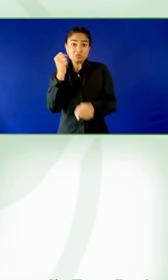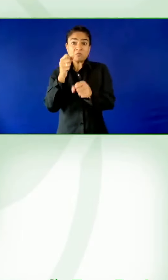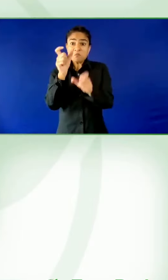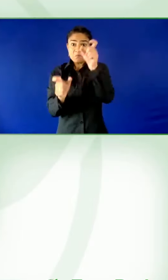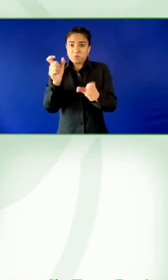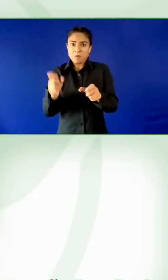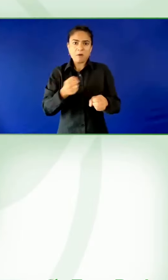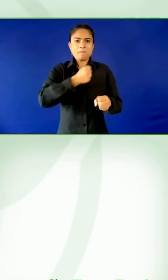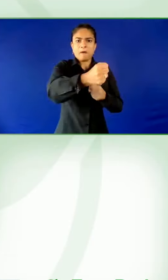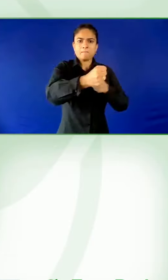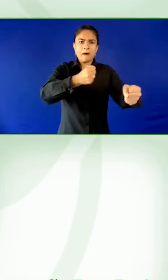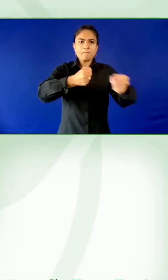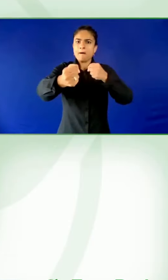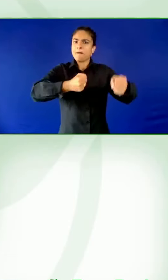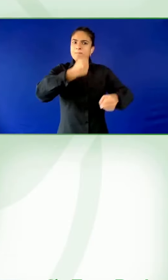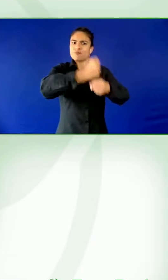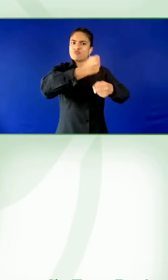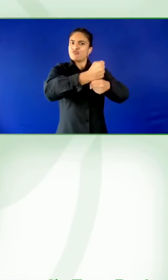for